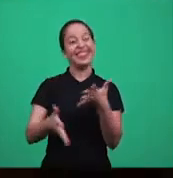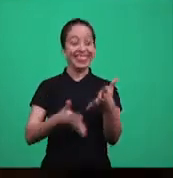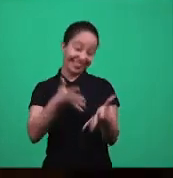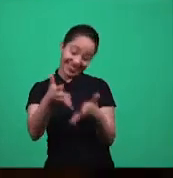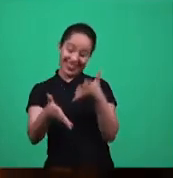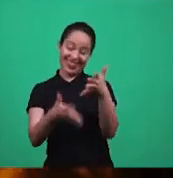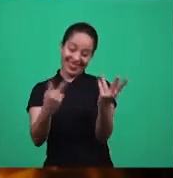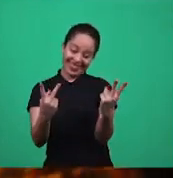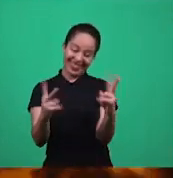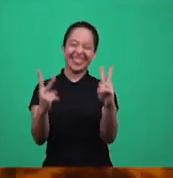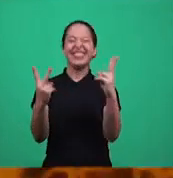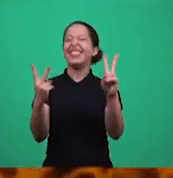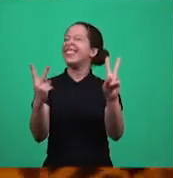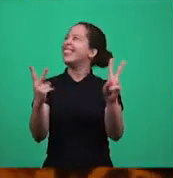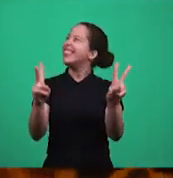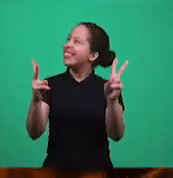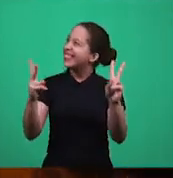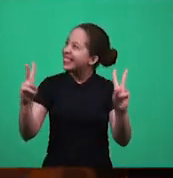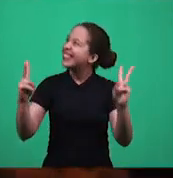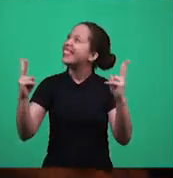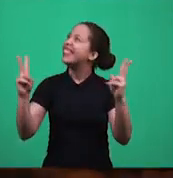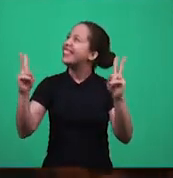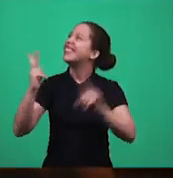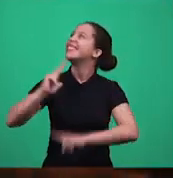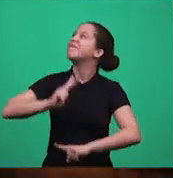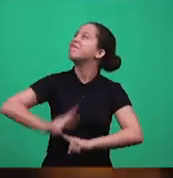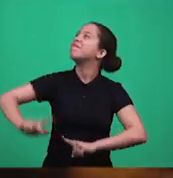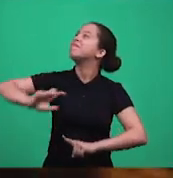This is the proclamation, the cry of victory.